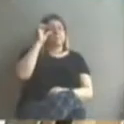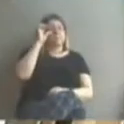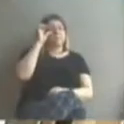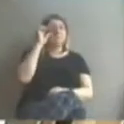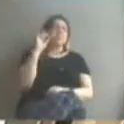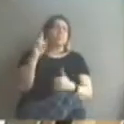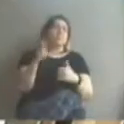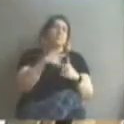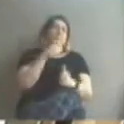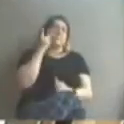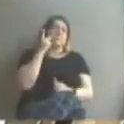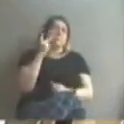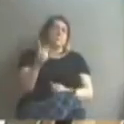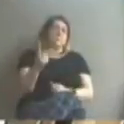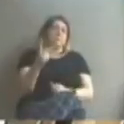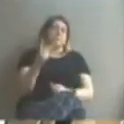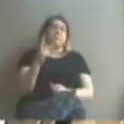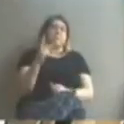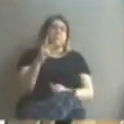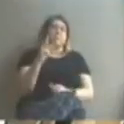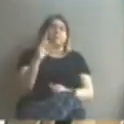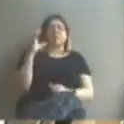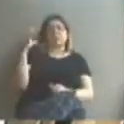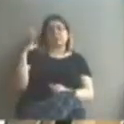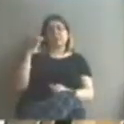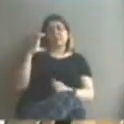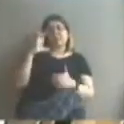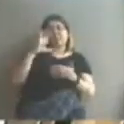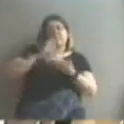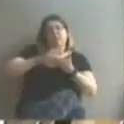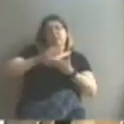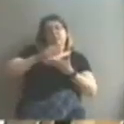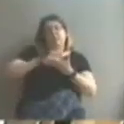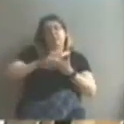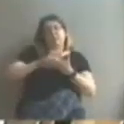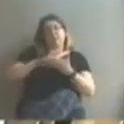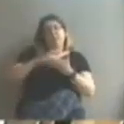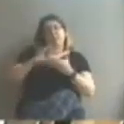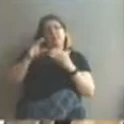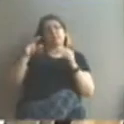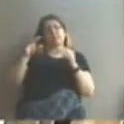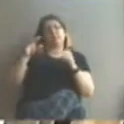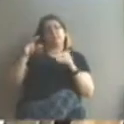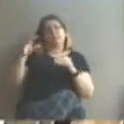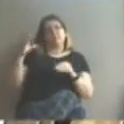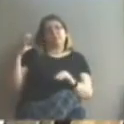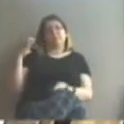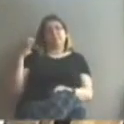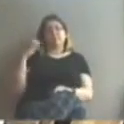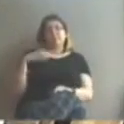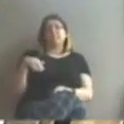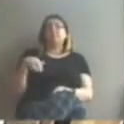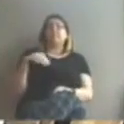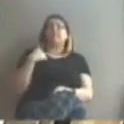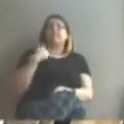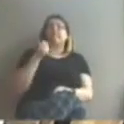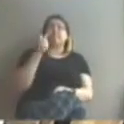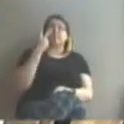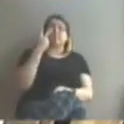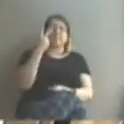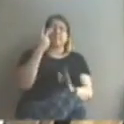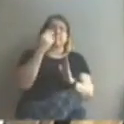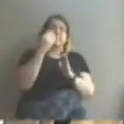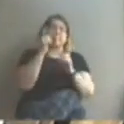first there is the Chief Academic Officer organizational chart. There are 12 items